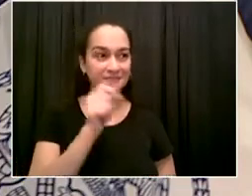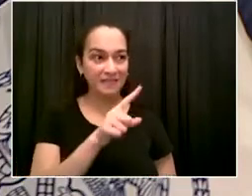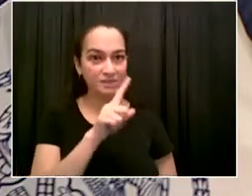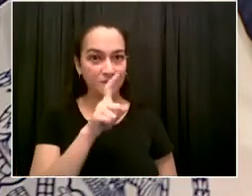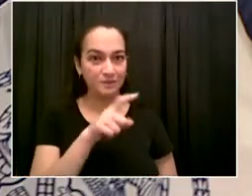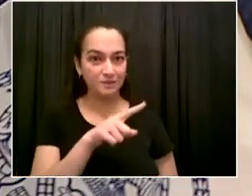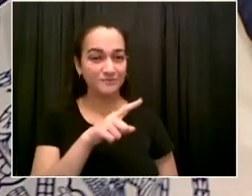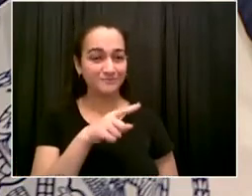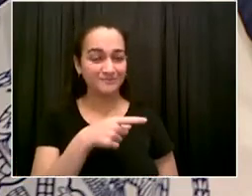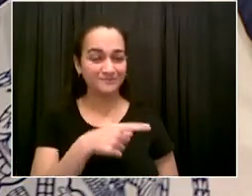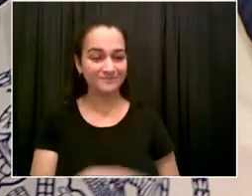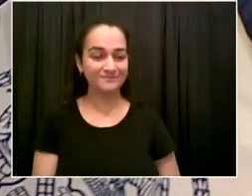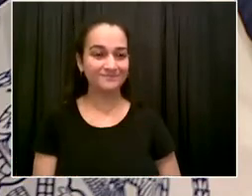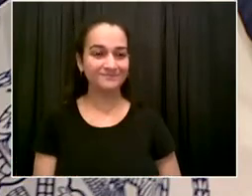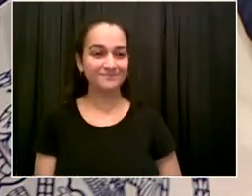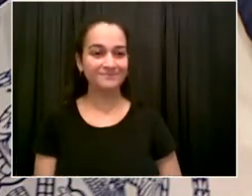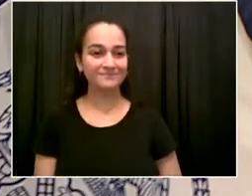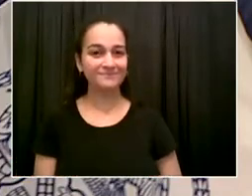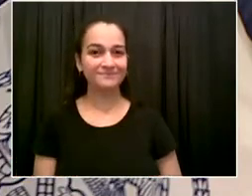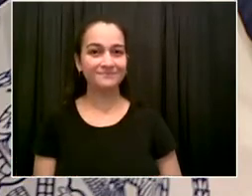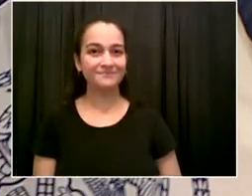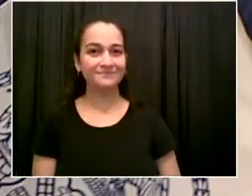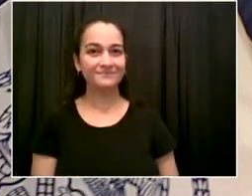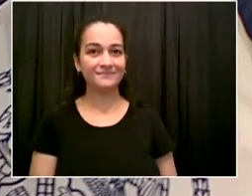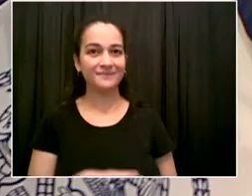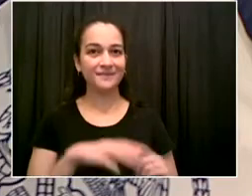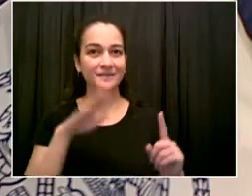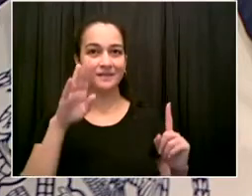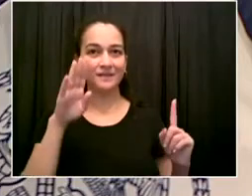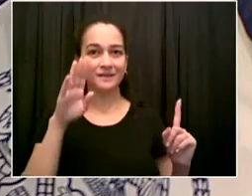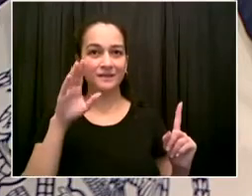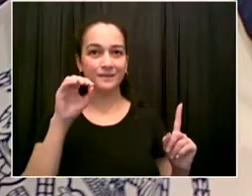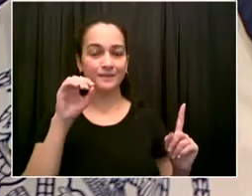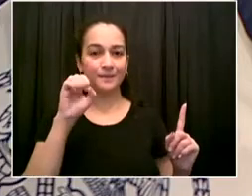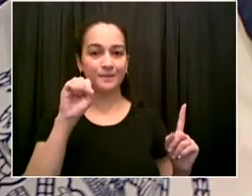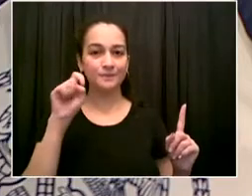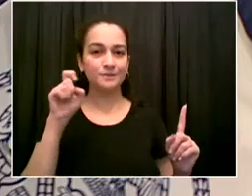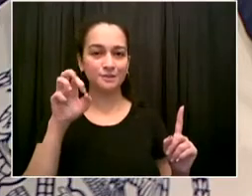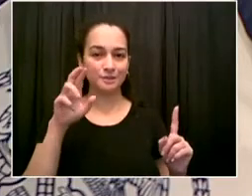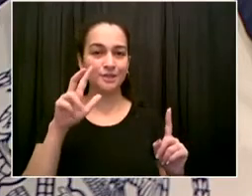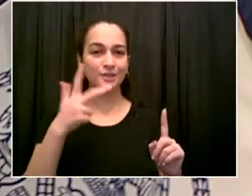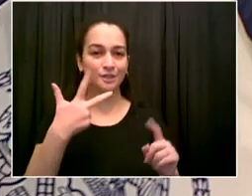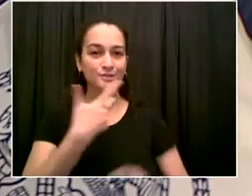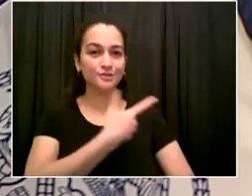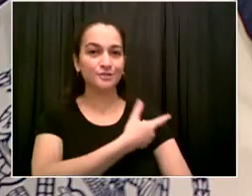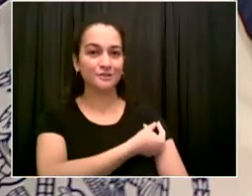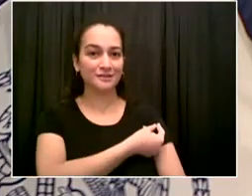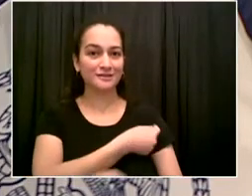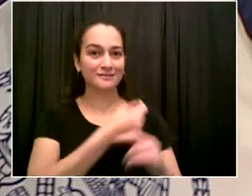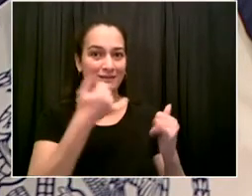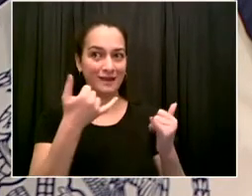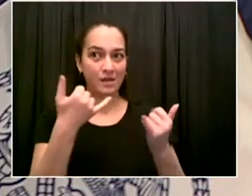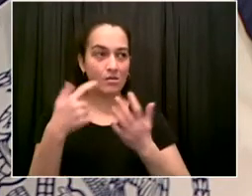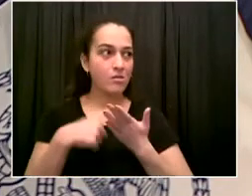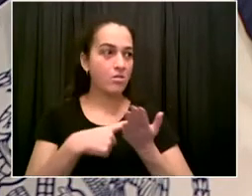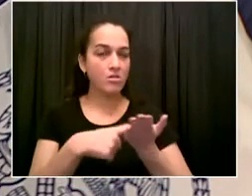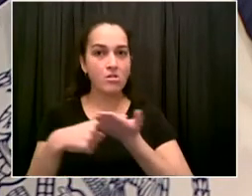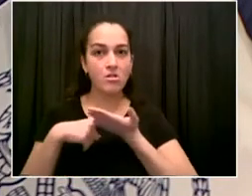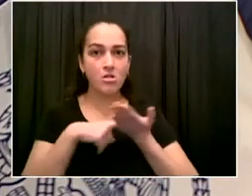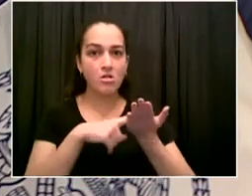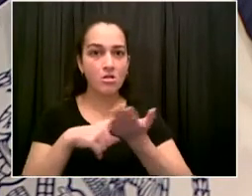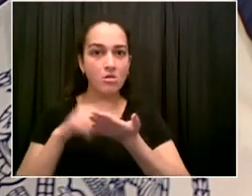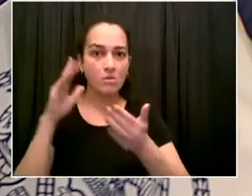the COVID boosters. And I was wondering if you or Dr. Choksi could